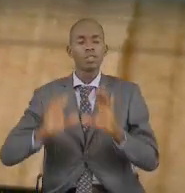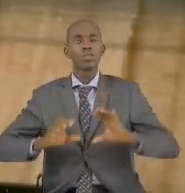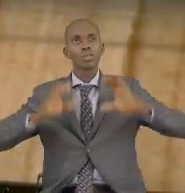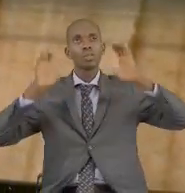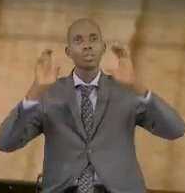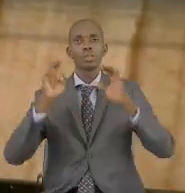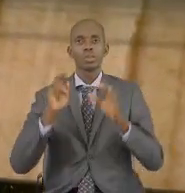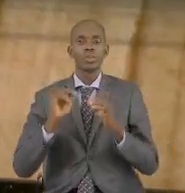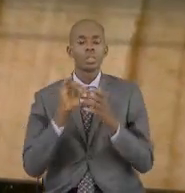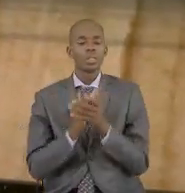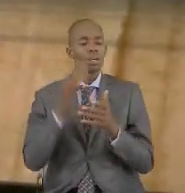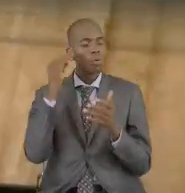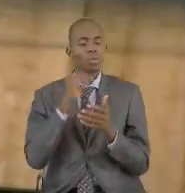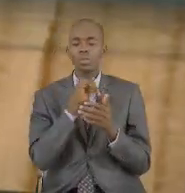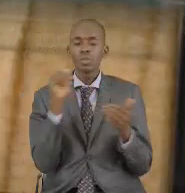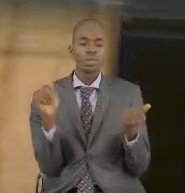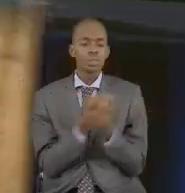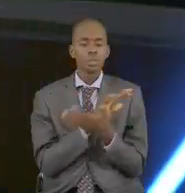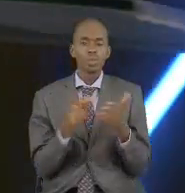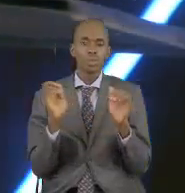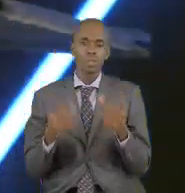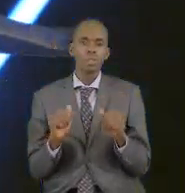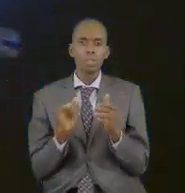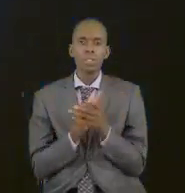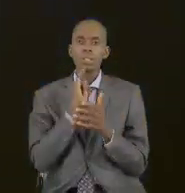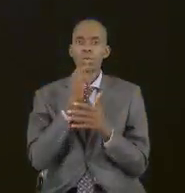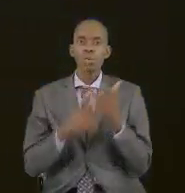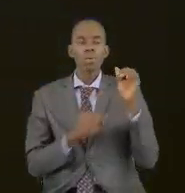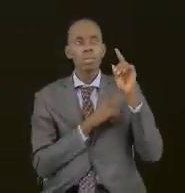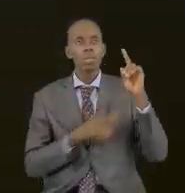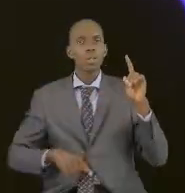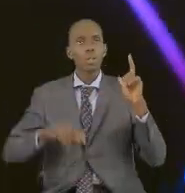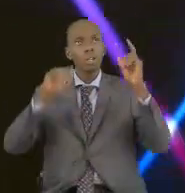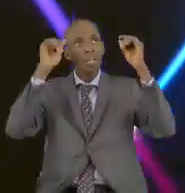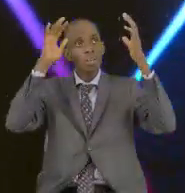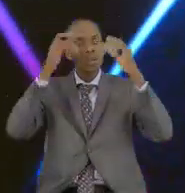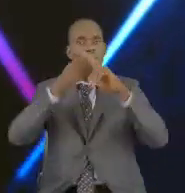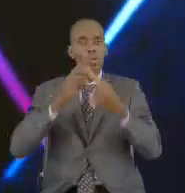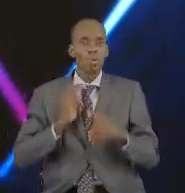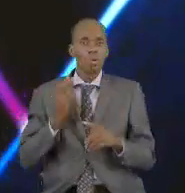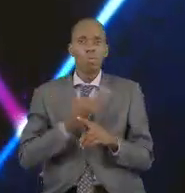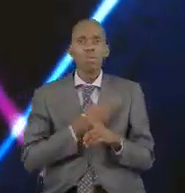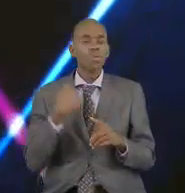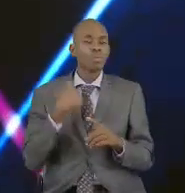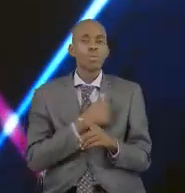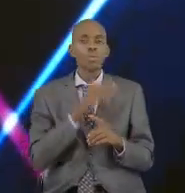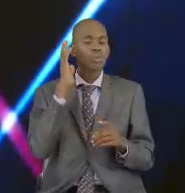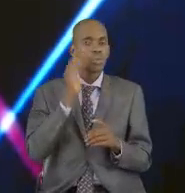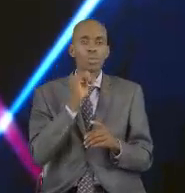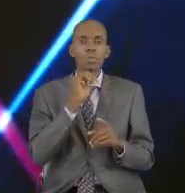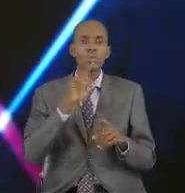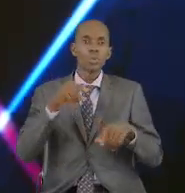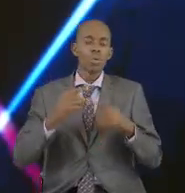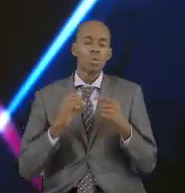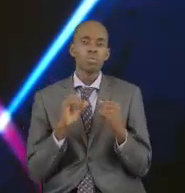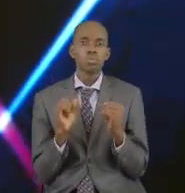was indestructible. That's what the Lord expects of us, that will not grow cool and will not go